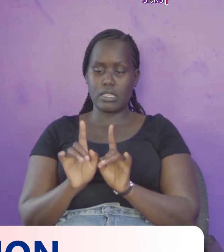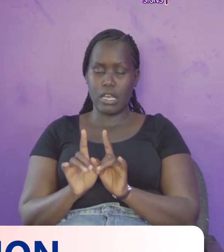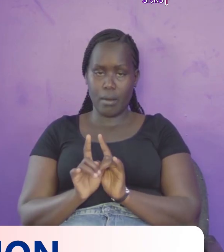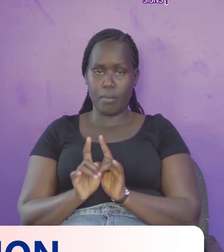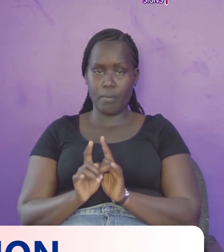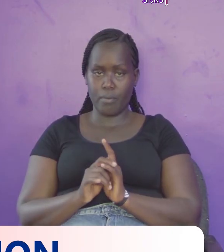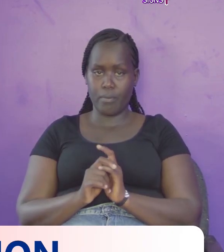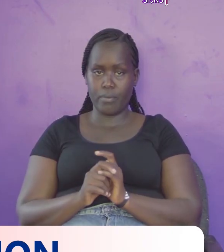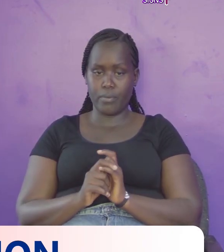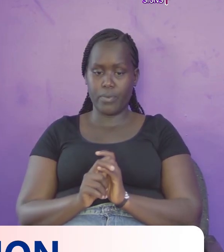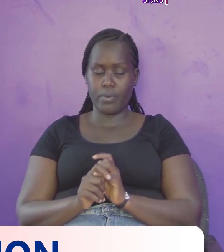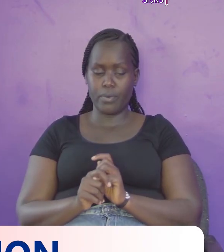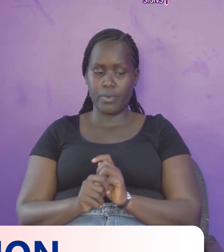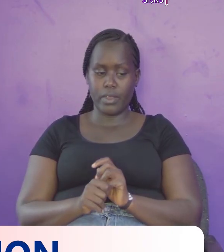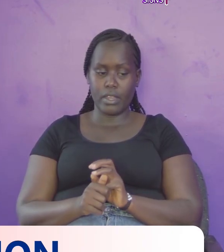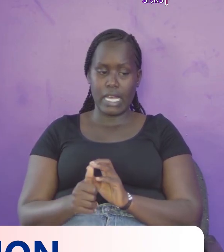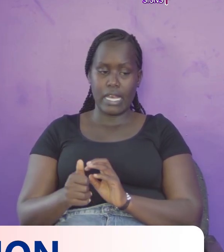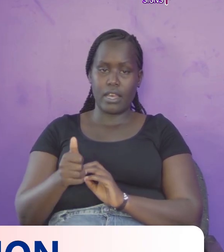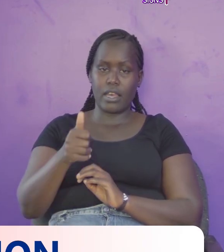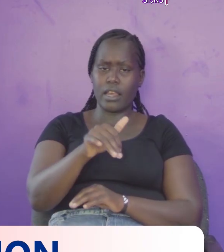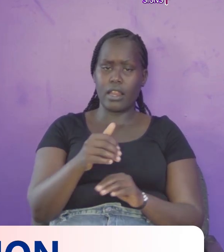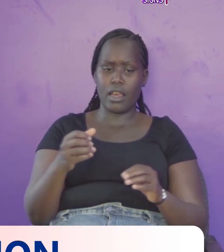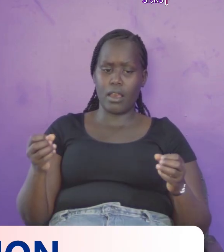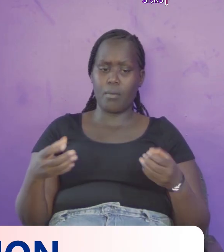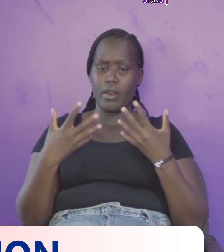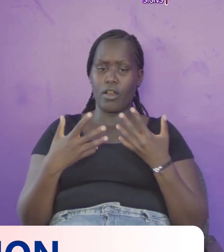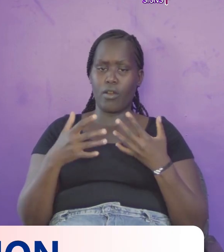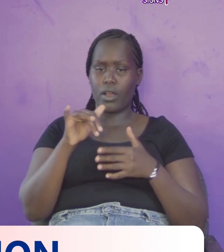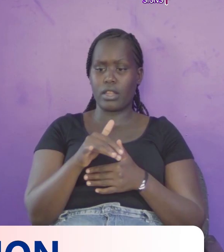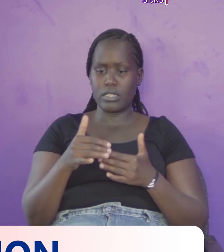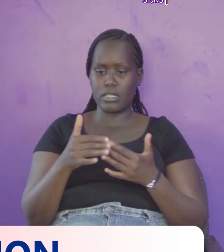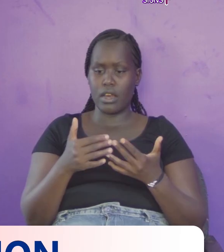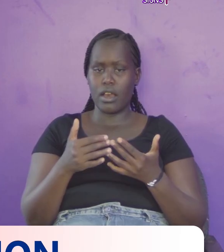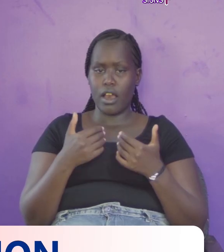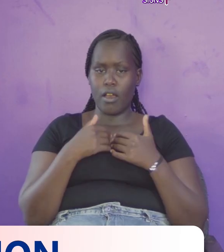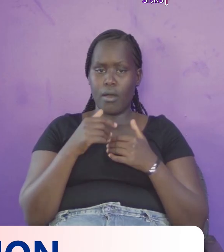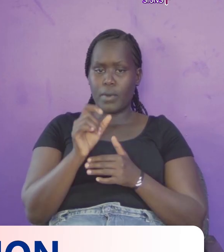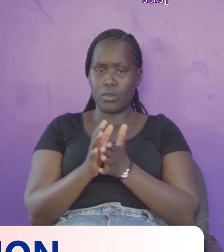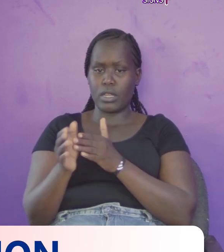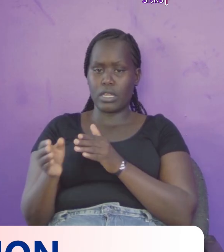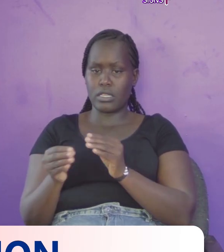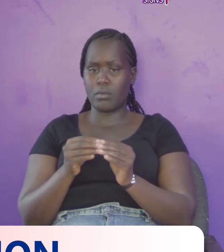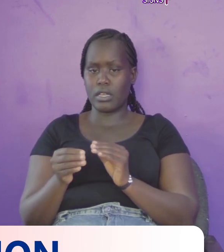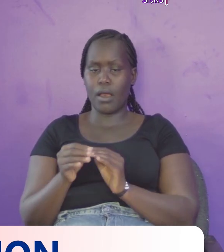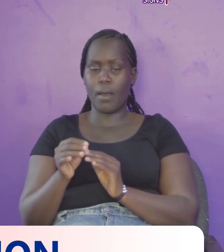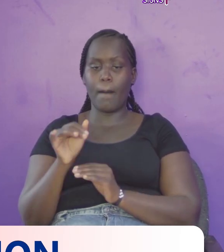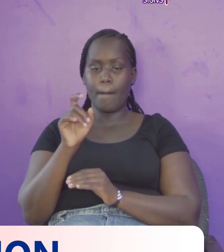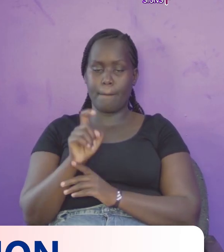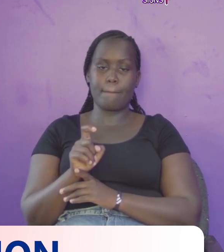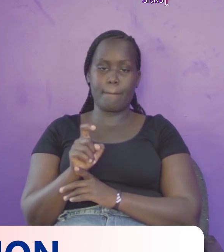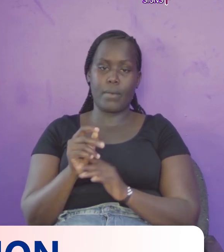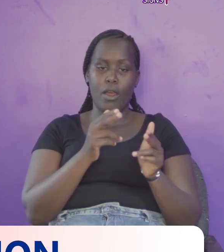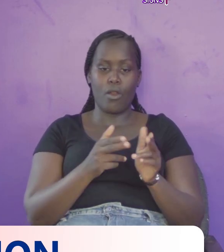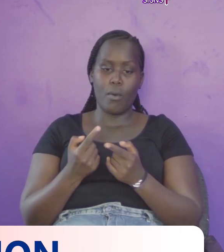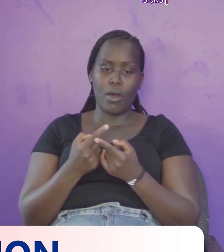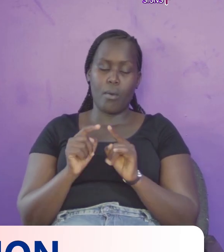need any miracle so that I'm kind to a person with disability. It should be automatic. But when